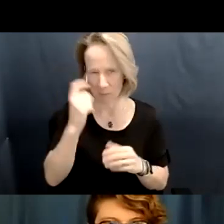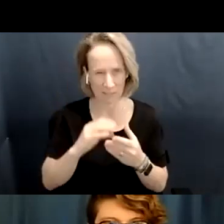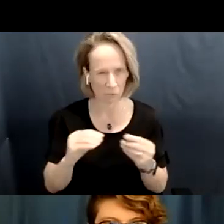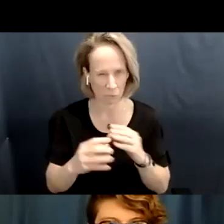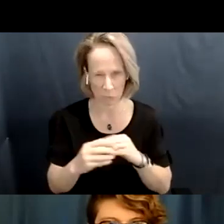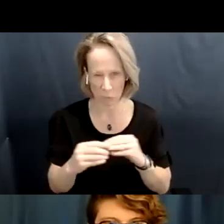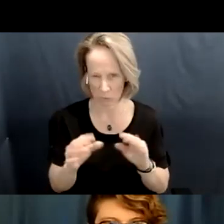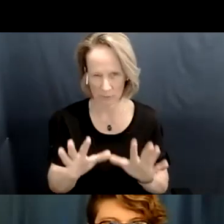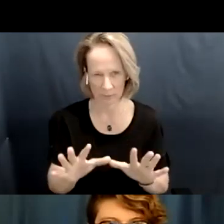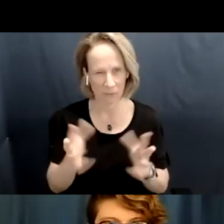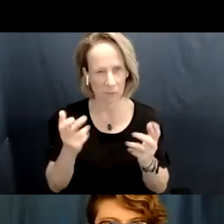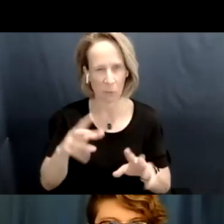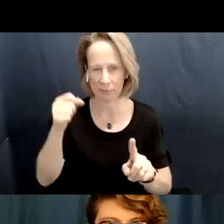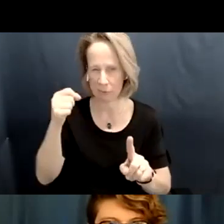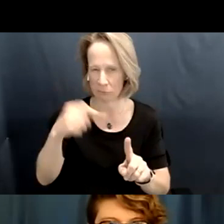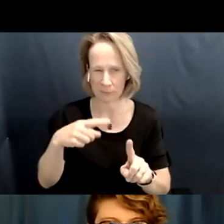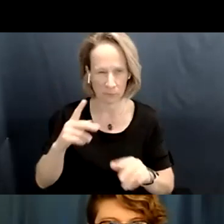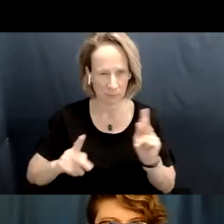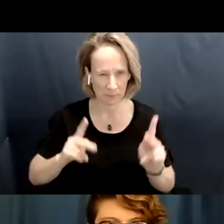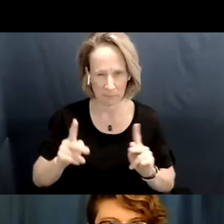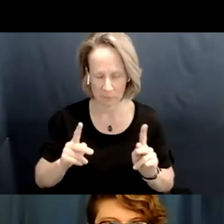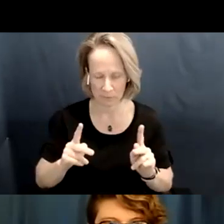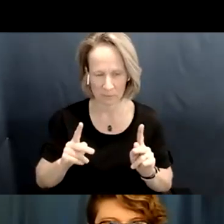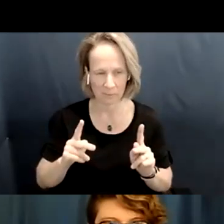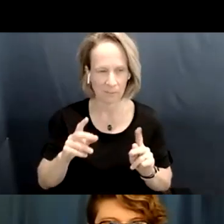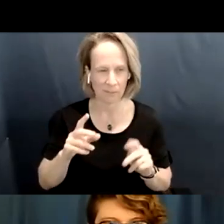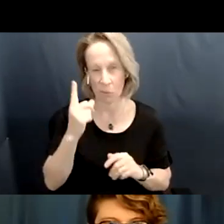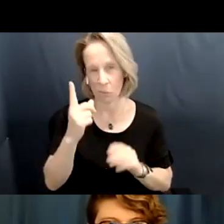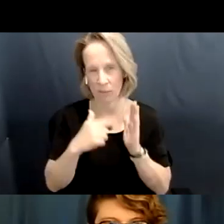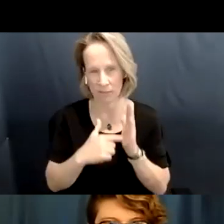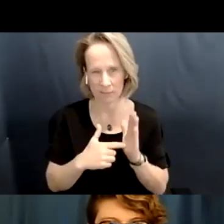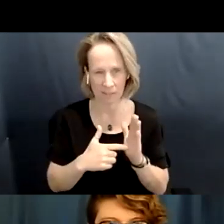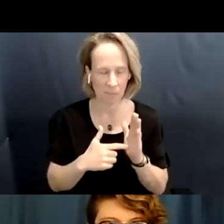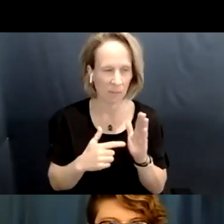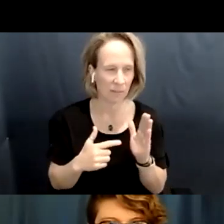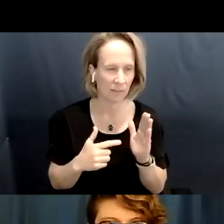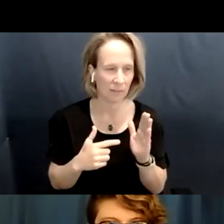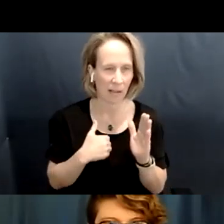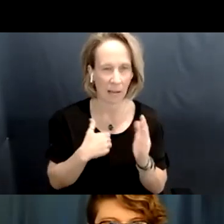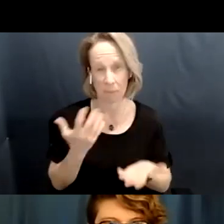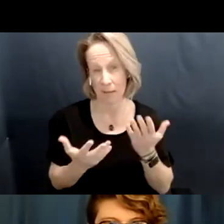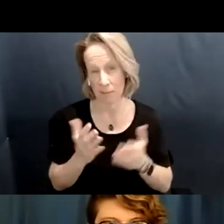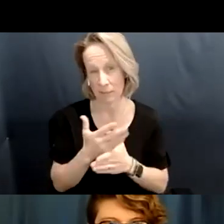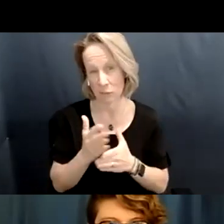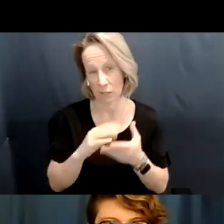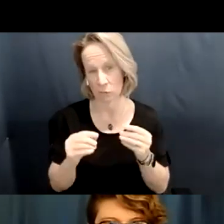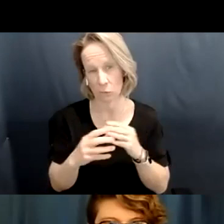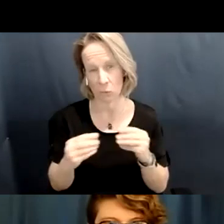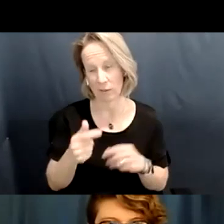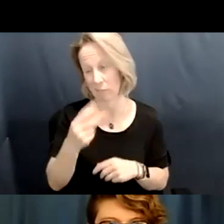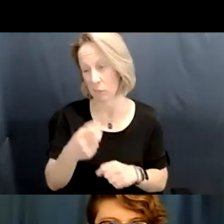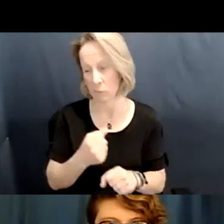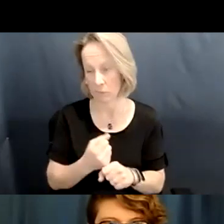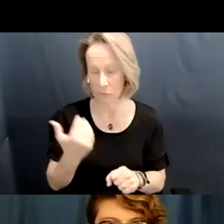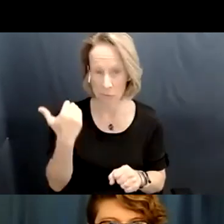anything that triggers folks. So an example, I might share a story of a few years ago,